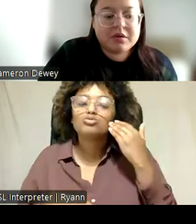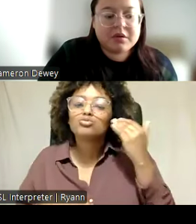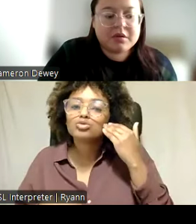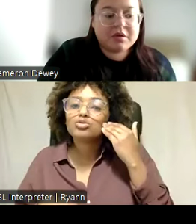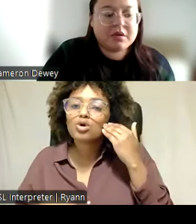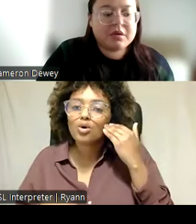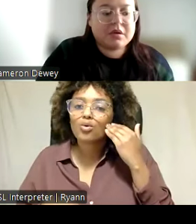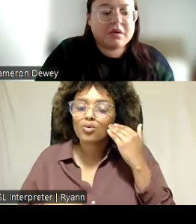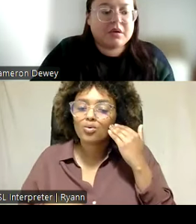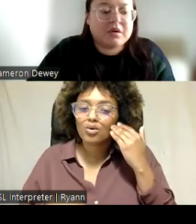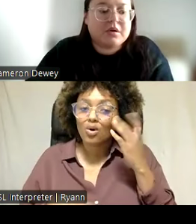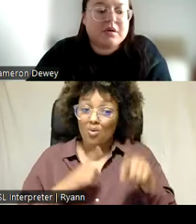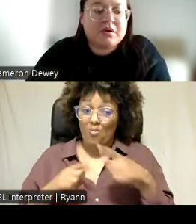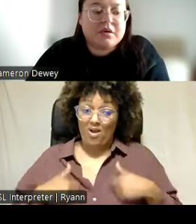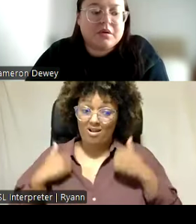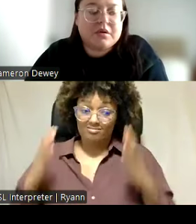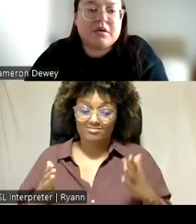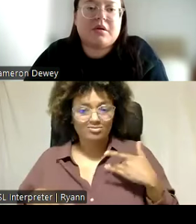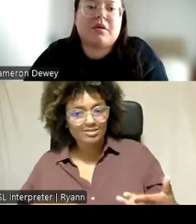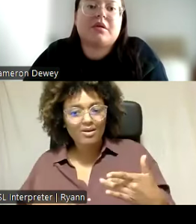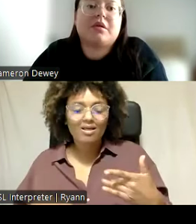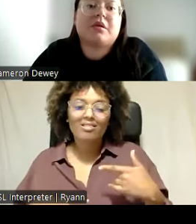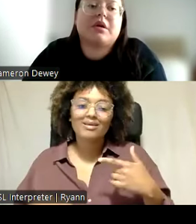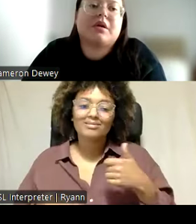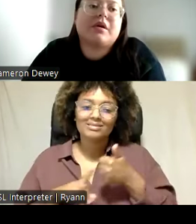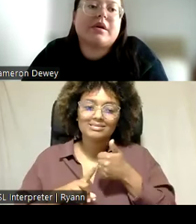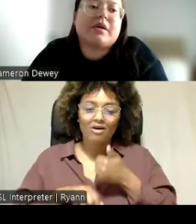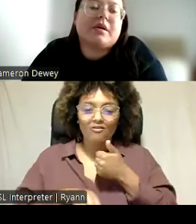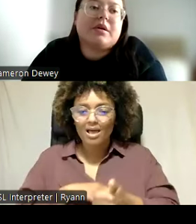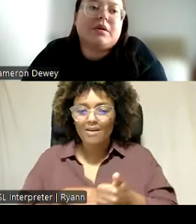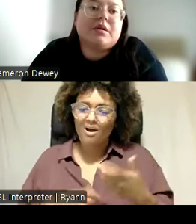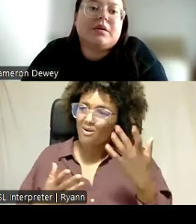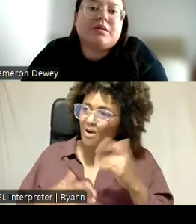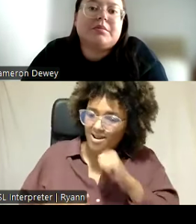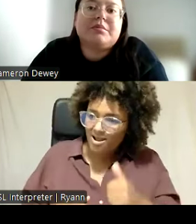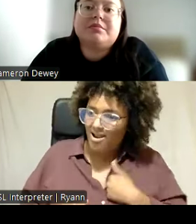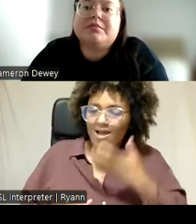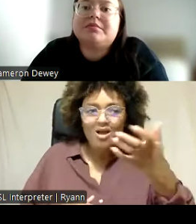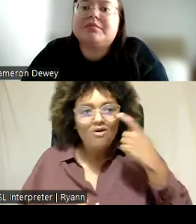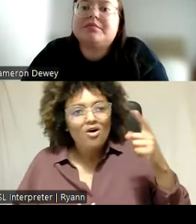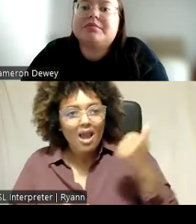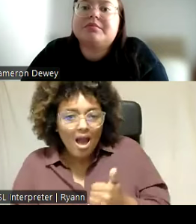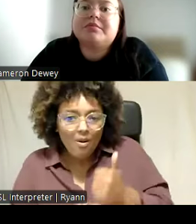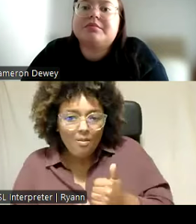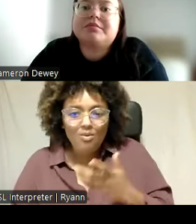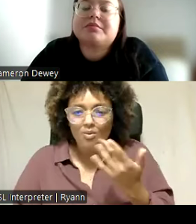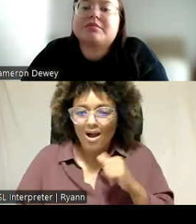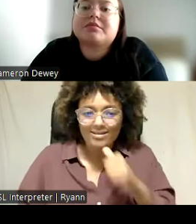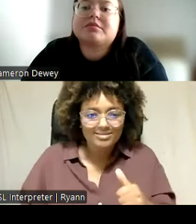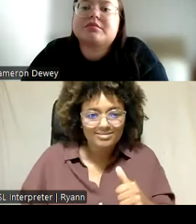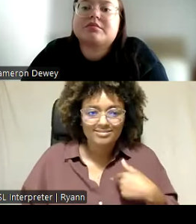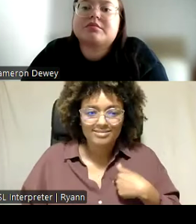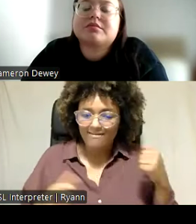self-blaming behaviors such as, why did I freeze? Or why didn't I yell for help? But explaining that this is one,